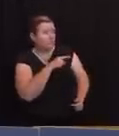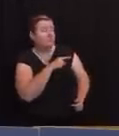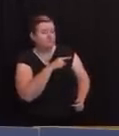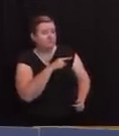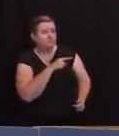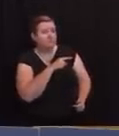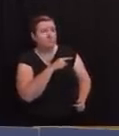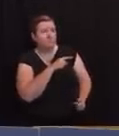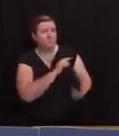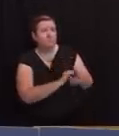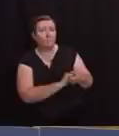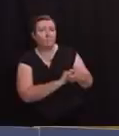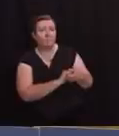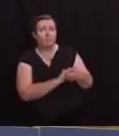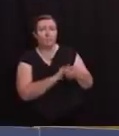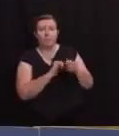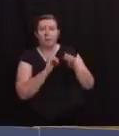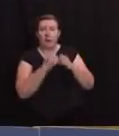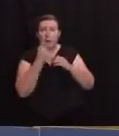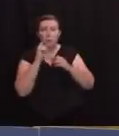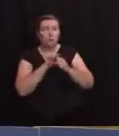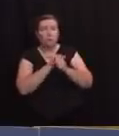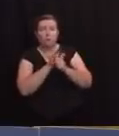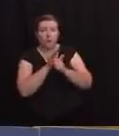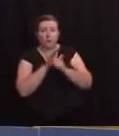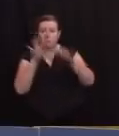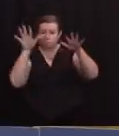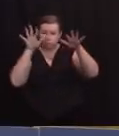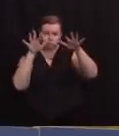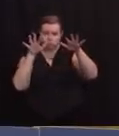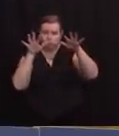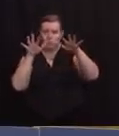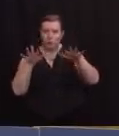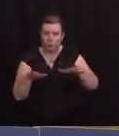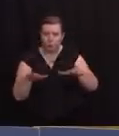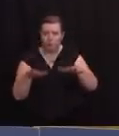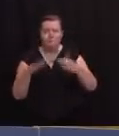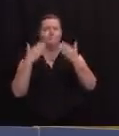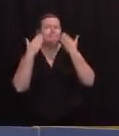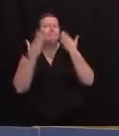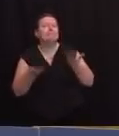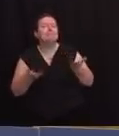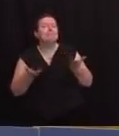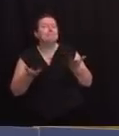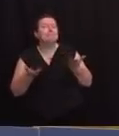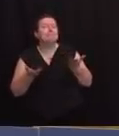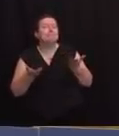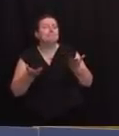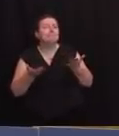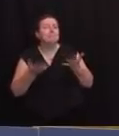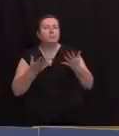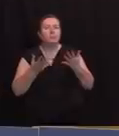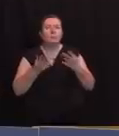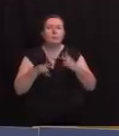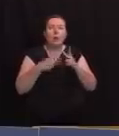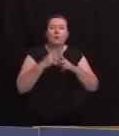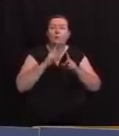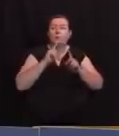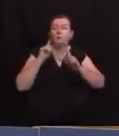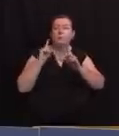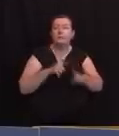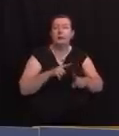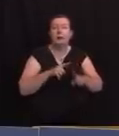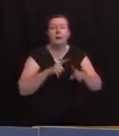it's going to settle out and how it's going to end up and what sort of response will individuals take, states take, the federal